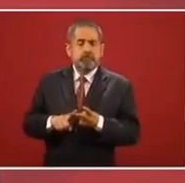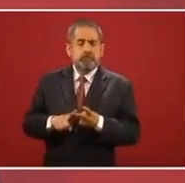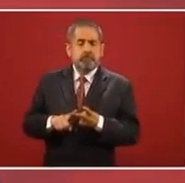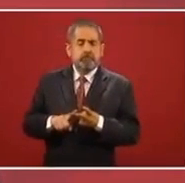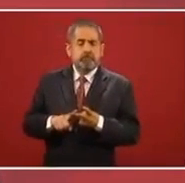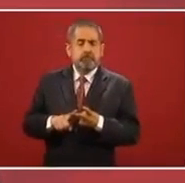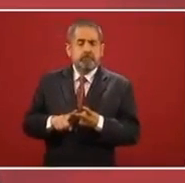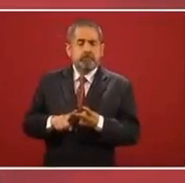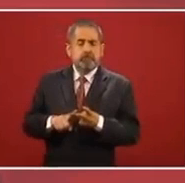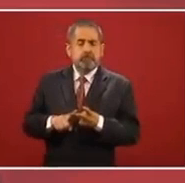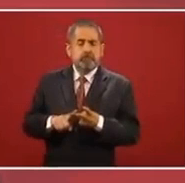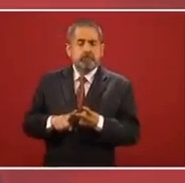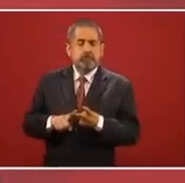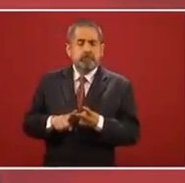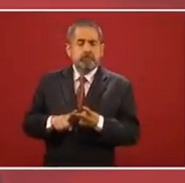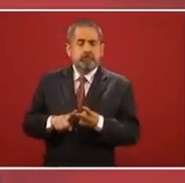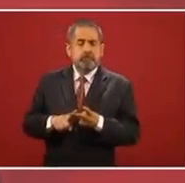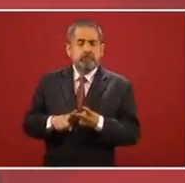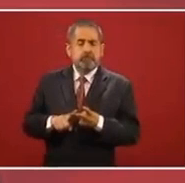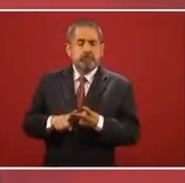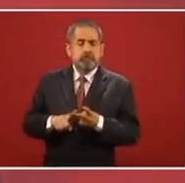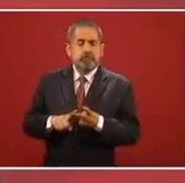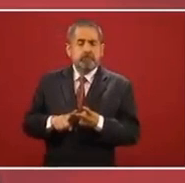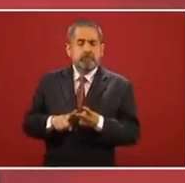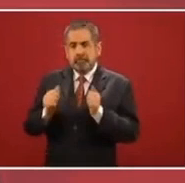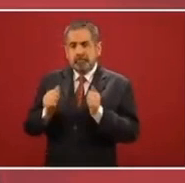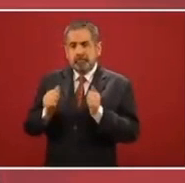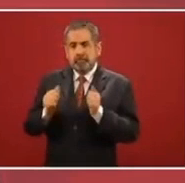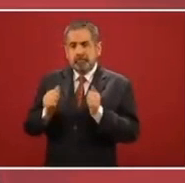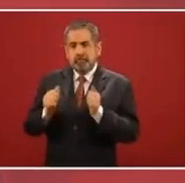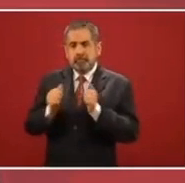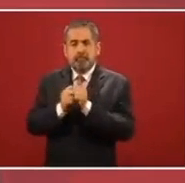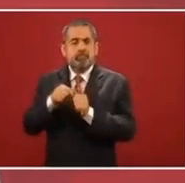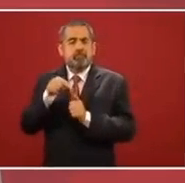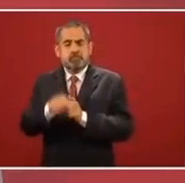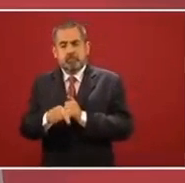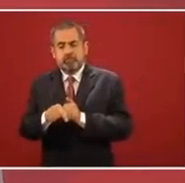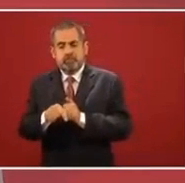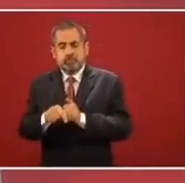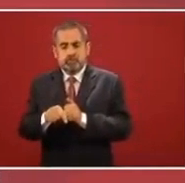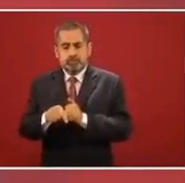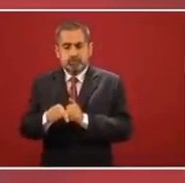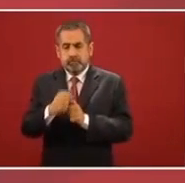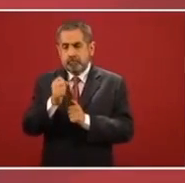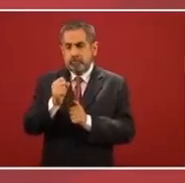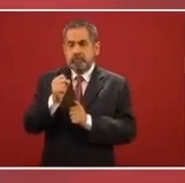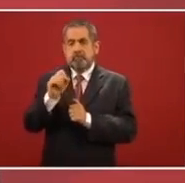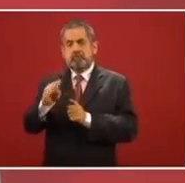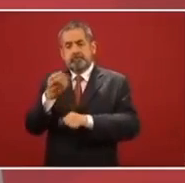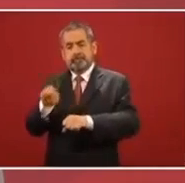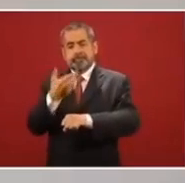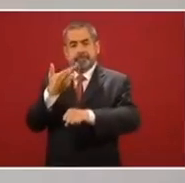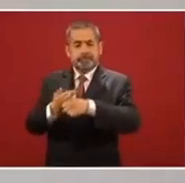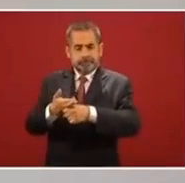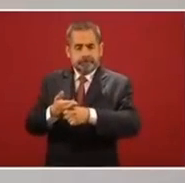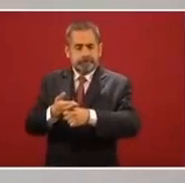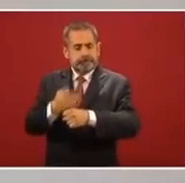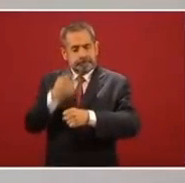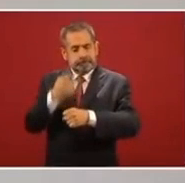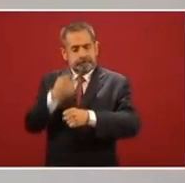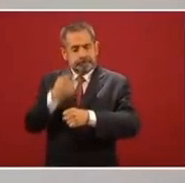a In a specific way, in its moment, través de la Subsecretaría de Prevención y Promoción de la